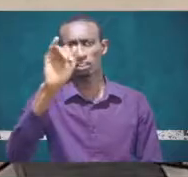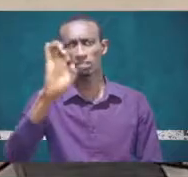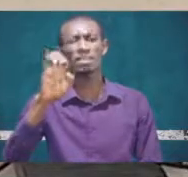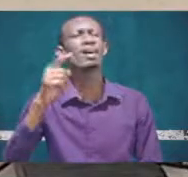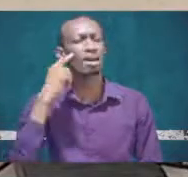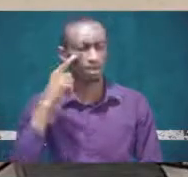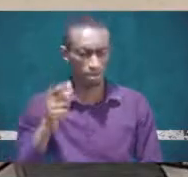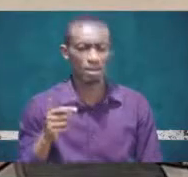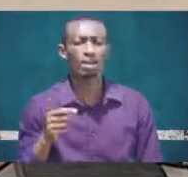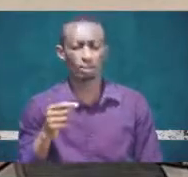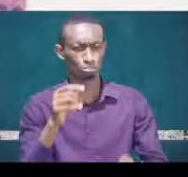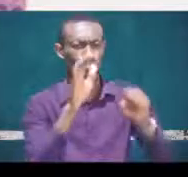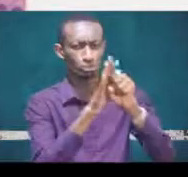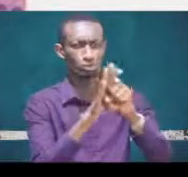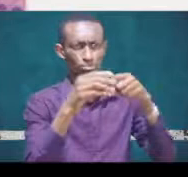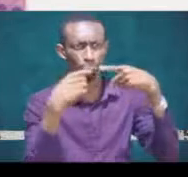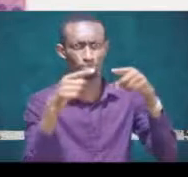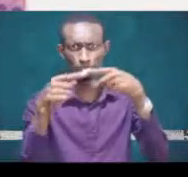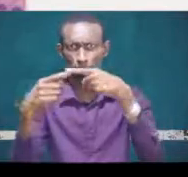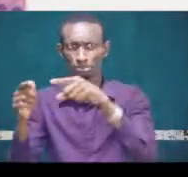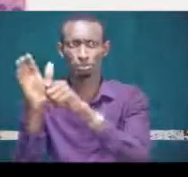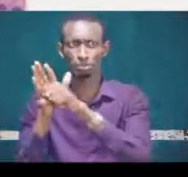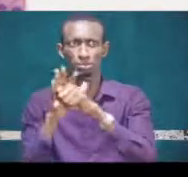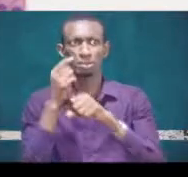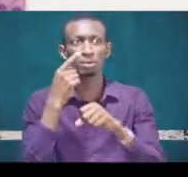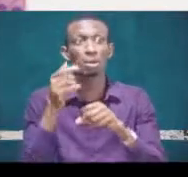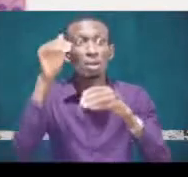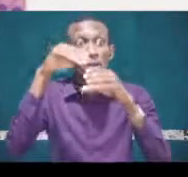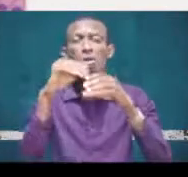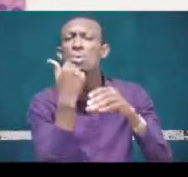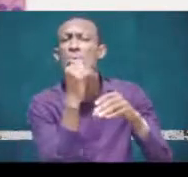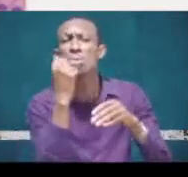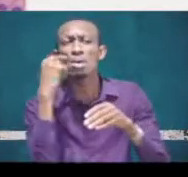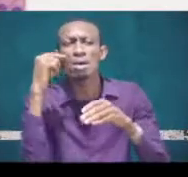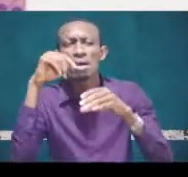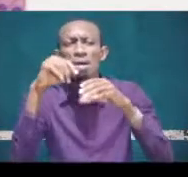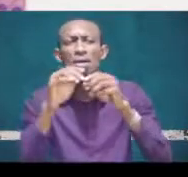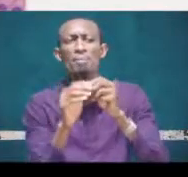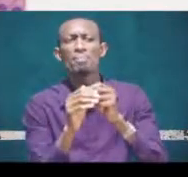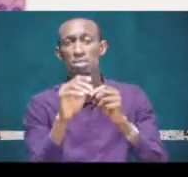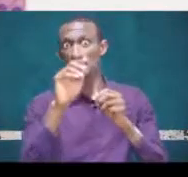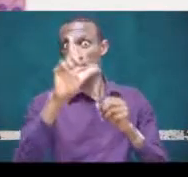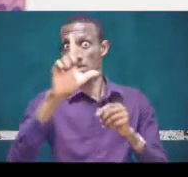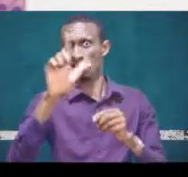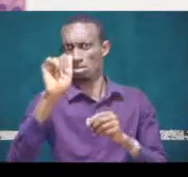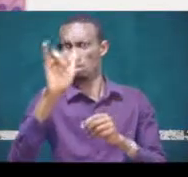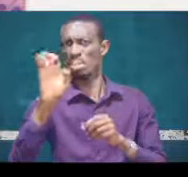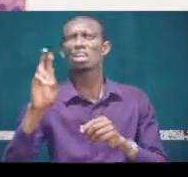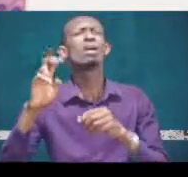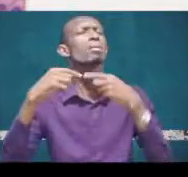layers. Like you see here, this is a layer, this is another layer, this is another layer.